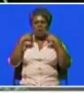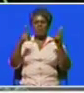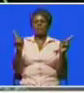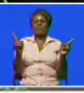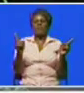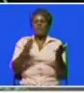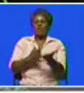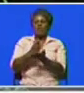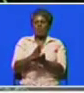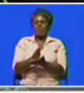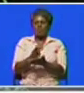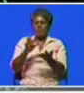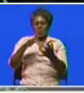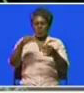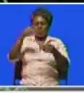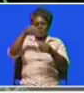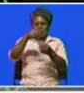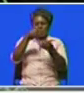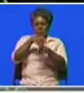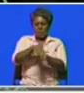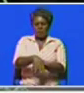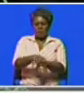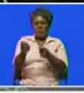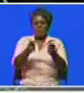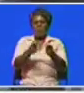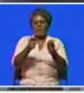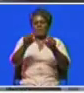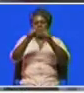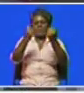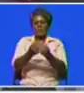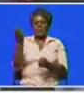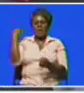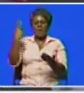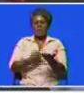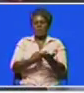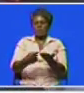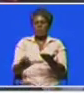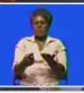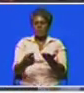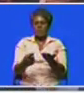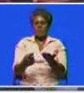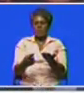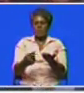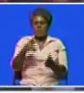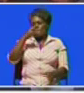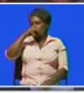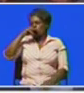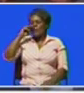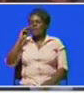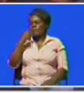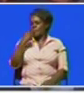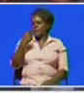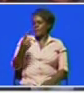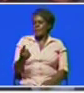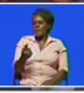results through the Kenya Integrated Electronic Management System, KIEMS. Last week, NASA's chief presidential campaigner Musalia Mudavadi